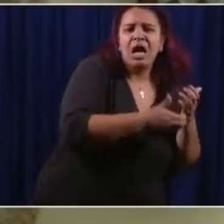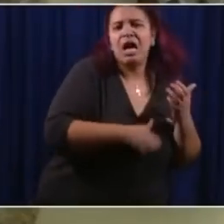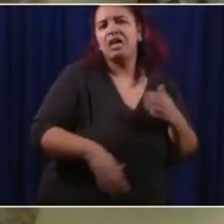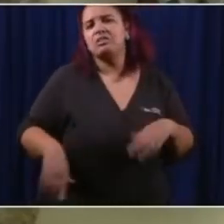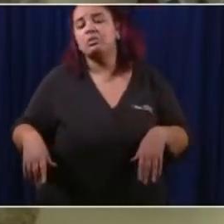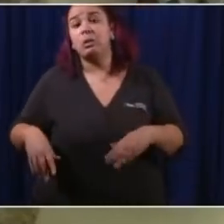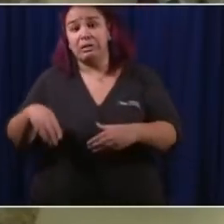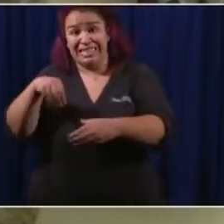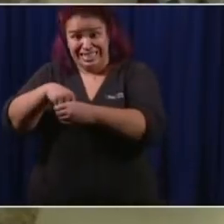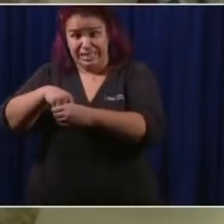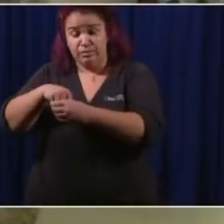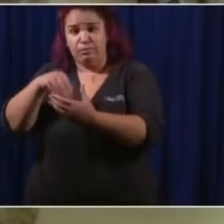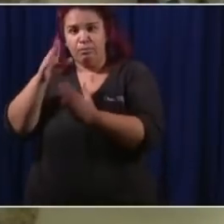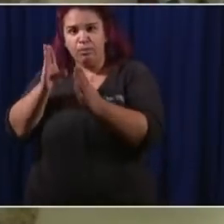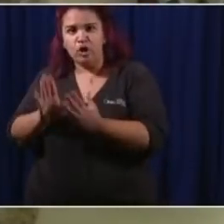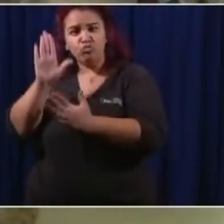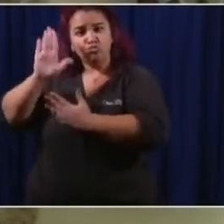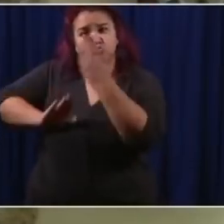back in class,